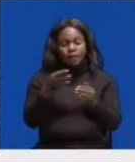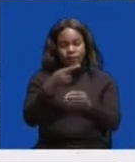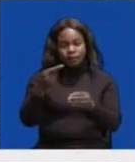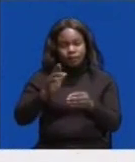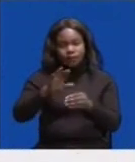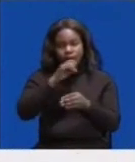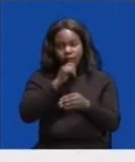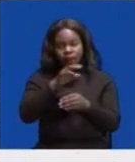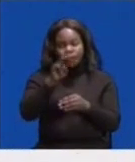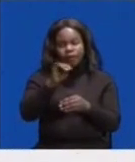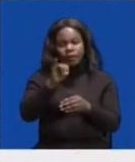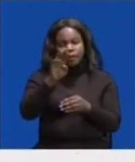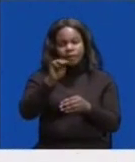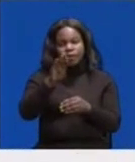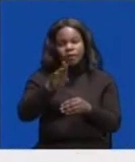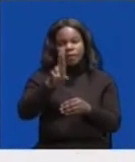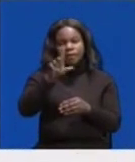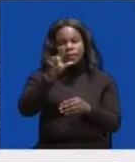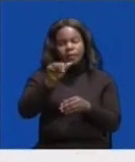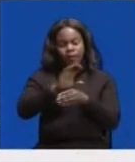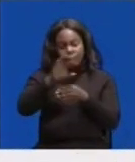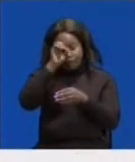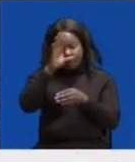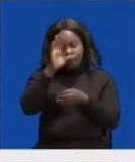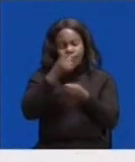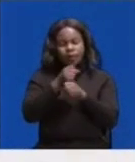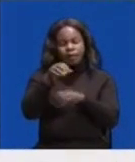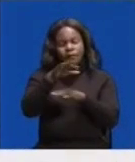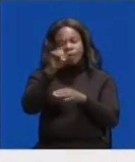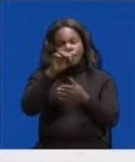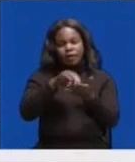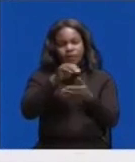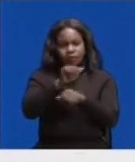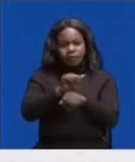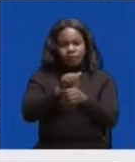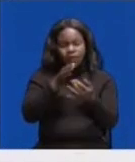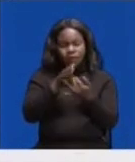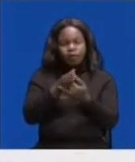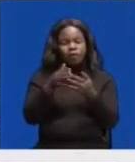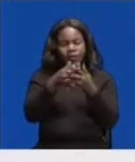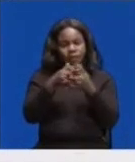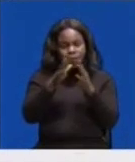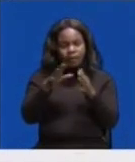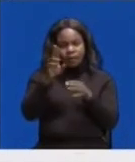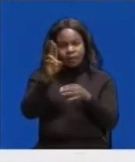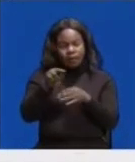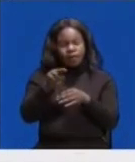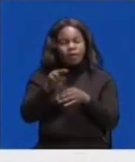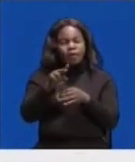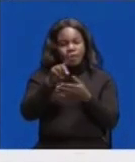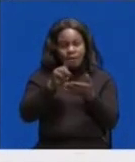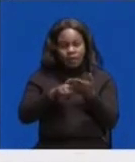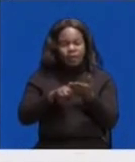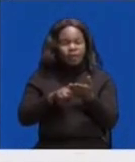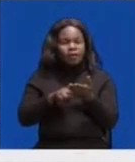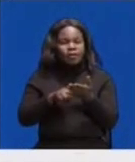copper mine, is set to create 1,000 jobs in Chingola through a $160 million investment. Moeco Resources Chief